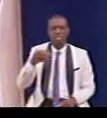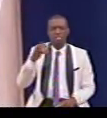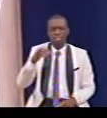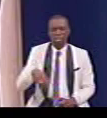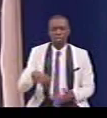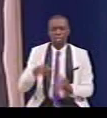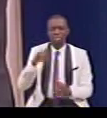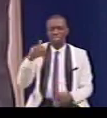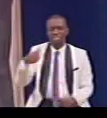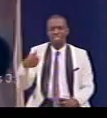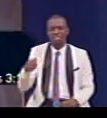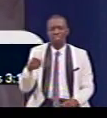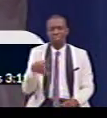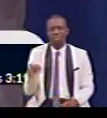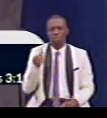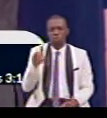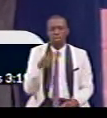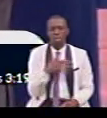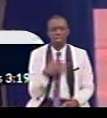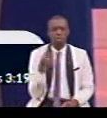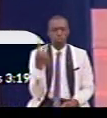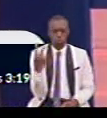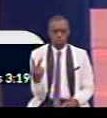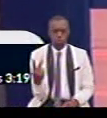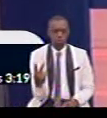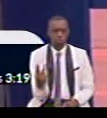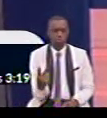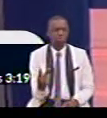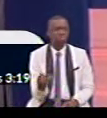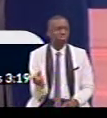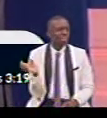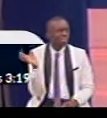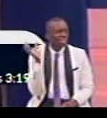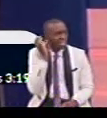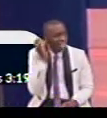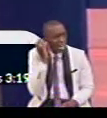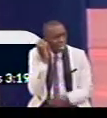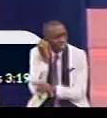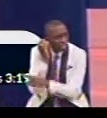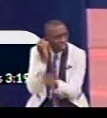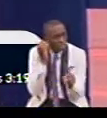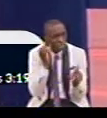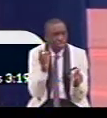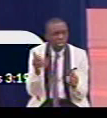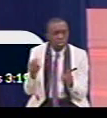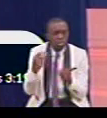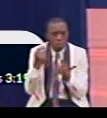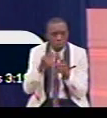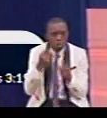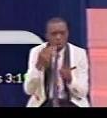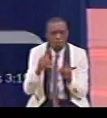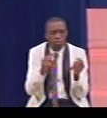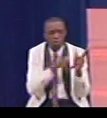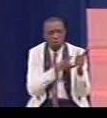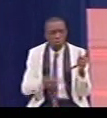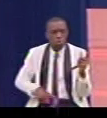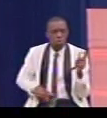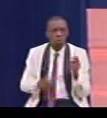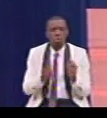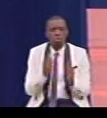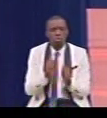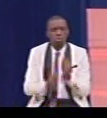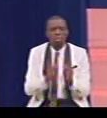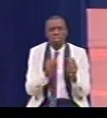reading from verses one and two children chapter 10 verses one and sure hear ye the word which the Lord speaketh